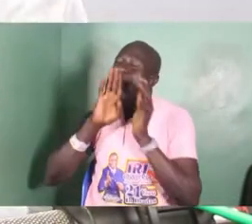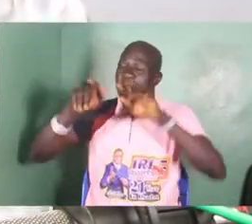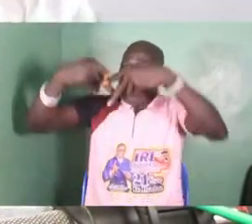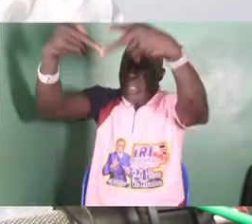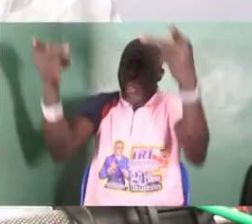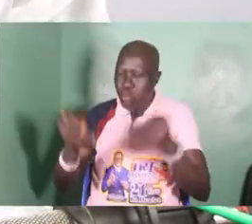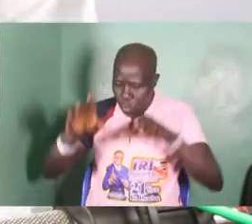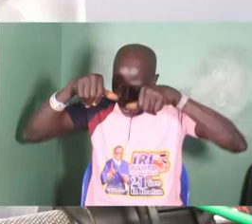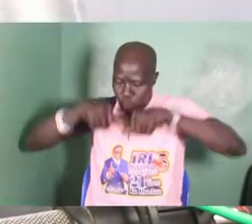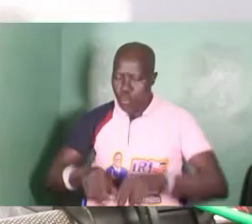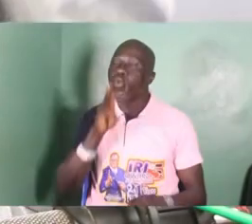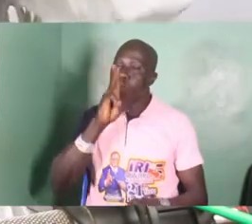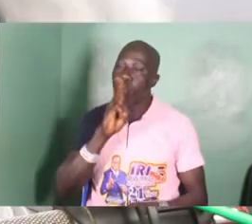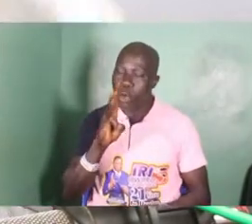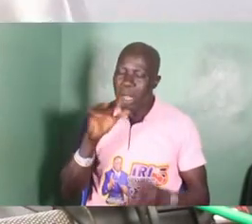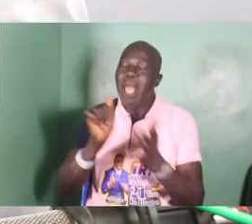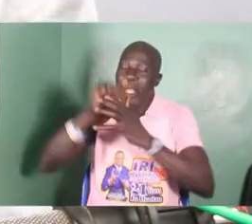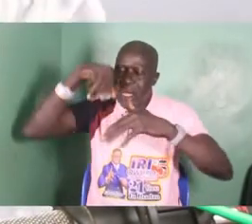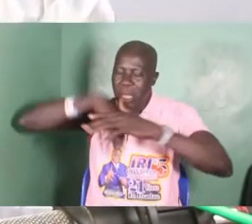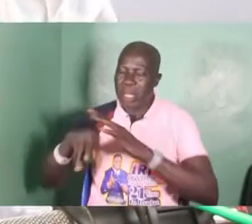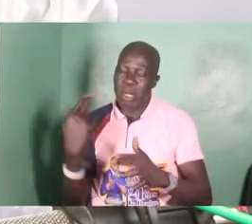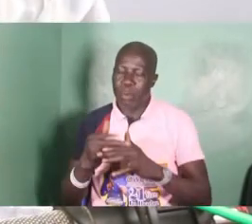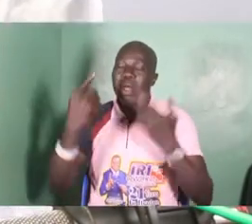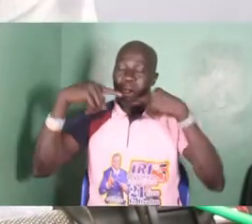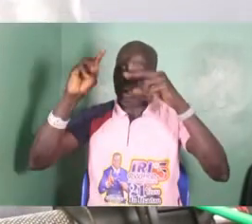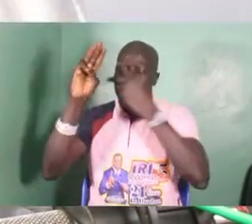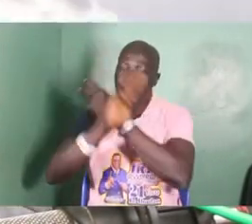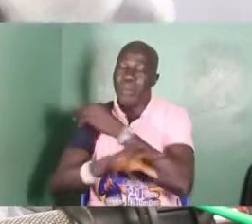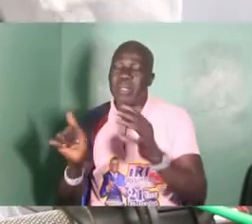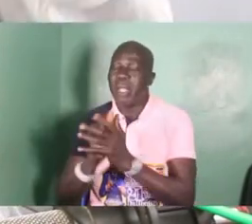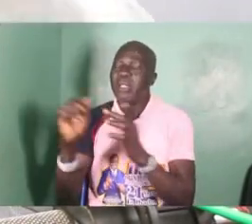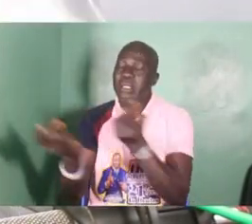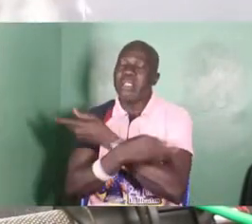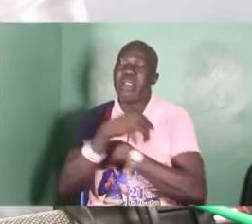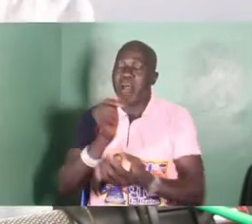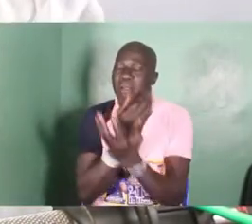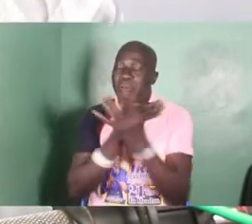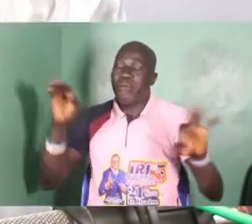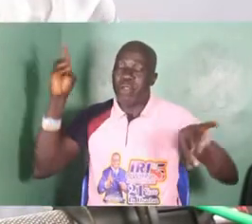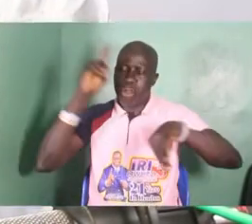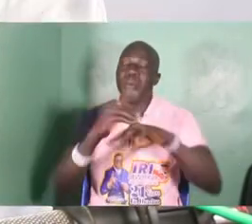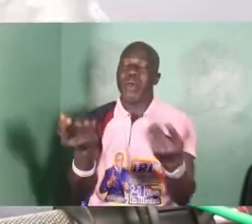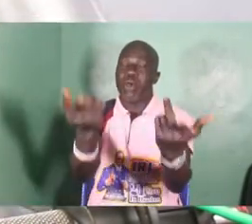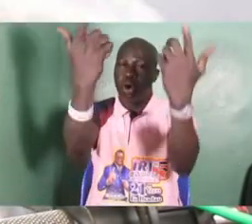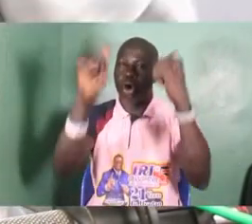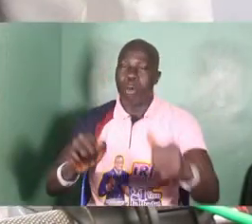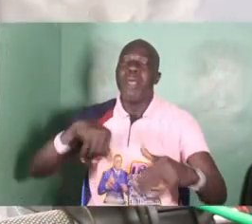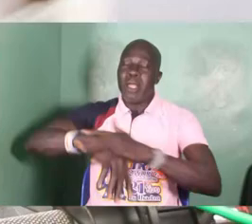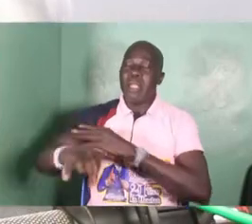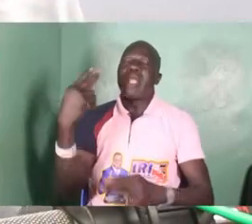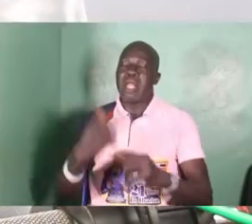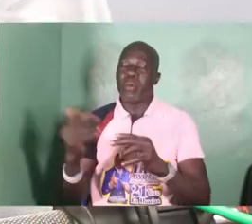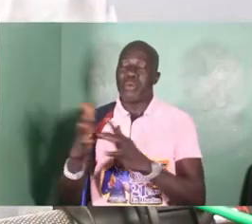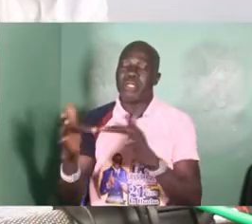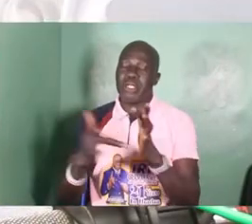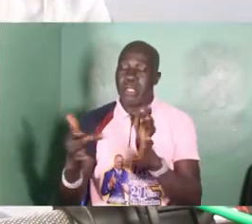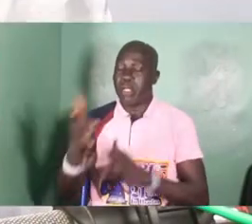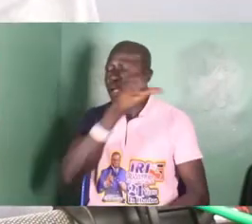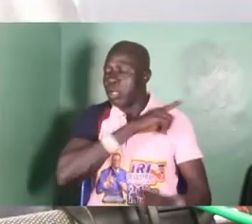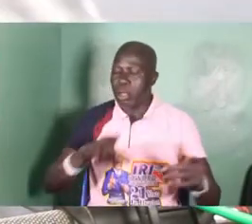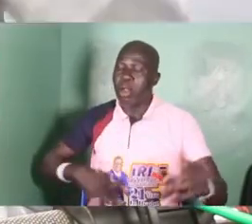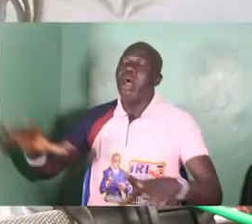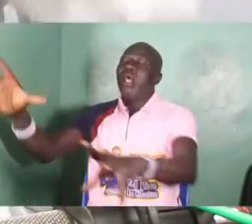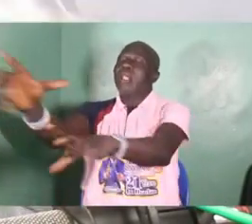I like a stagnant in area. He called an announcement. A dumb in the device. Your freedom has come. You call in the name of the